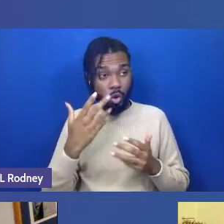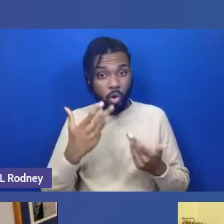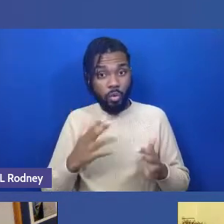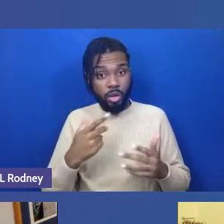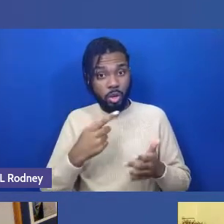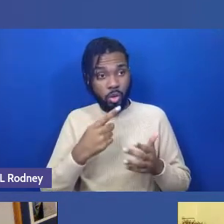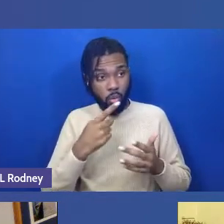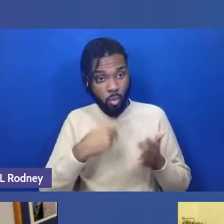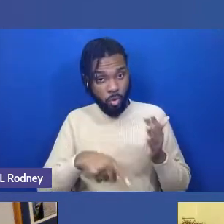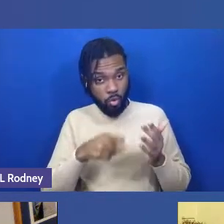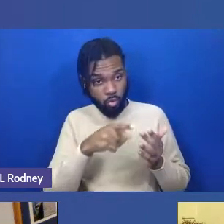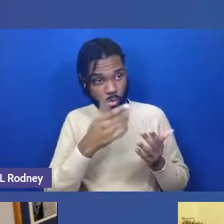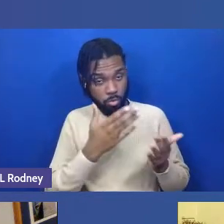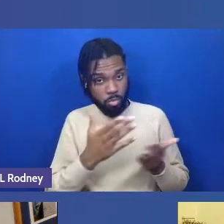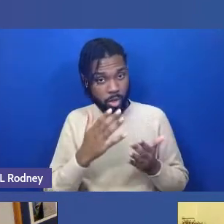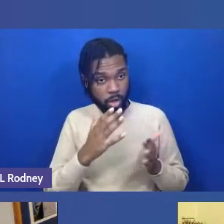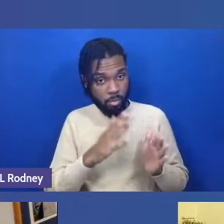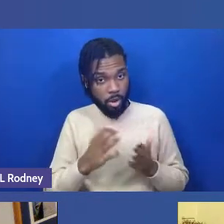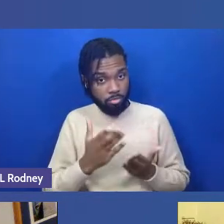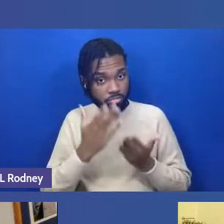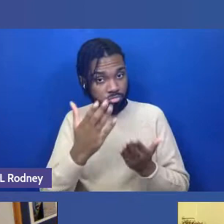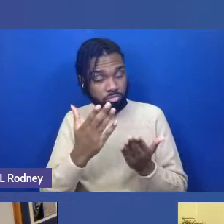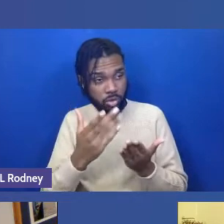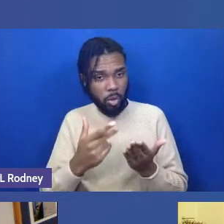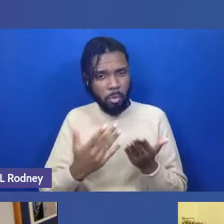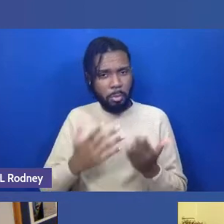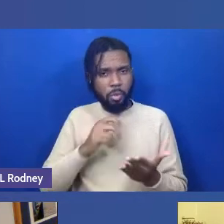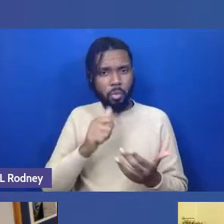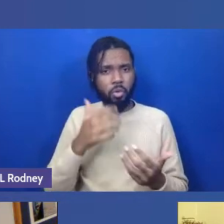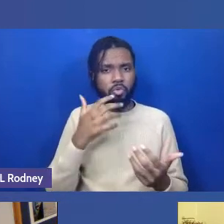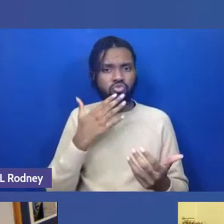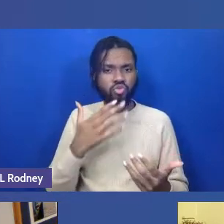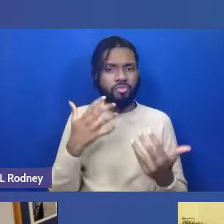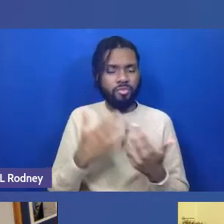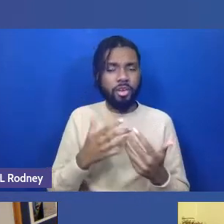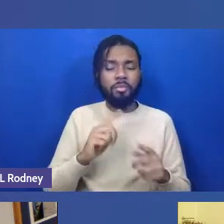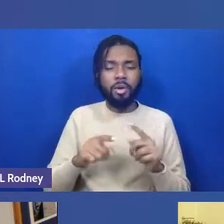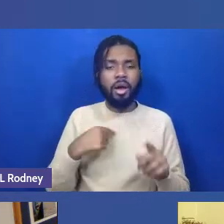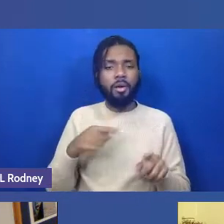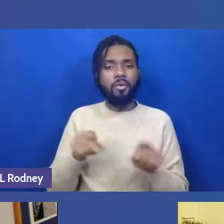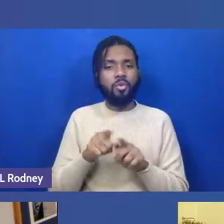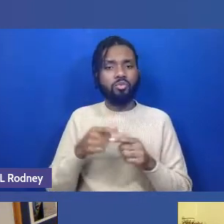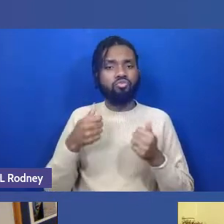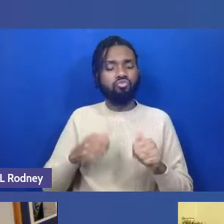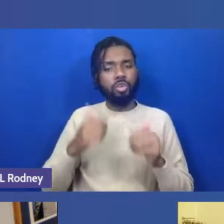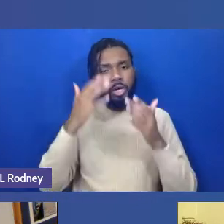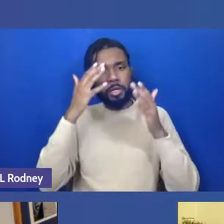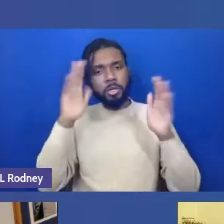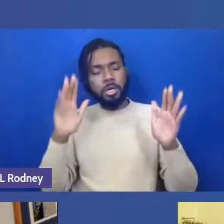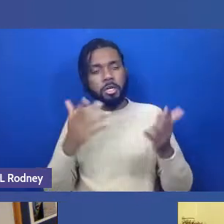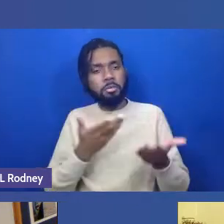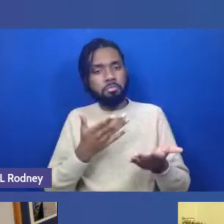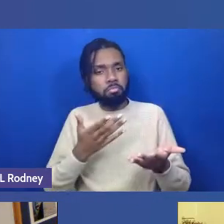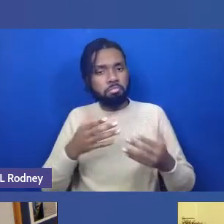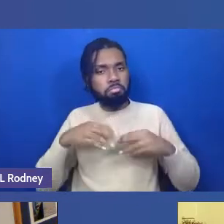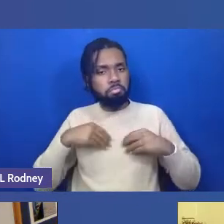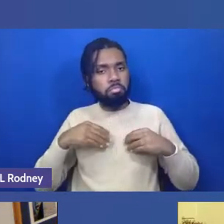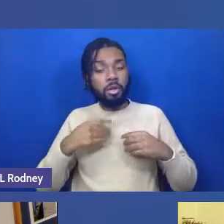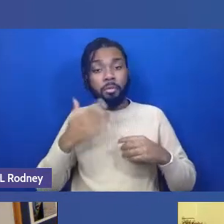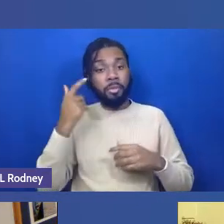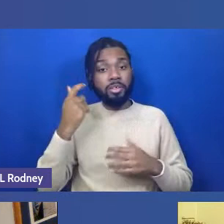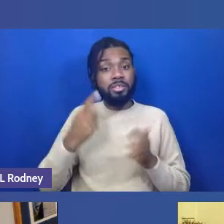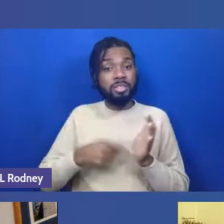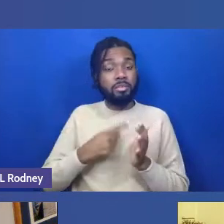fit from that moment. But I also try to sit in a space that's open, because oftentimes it's what you don't know